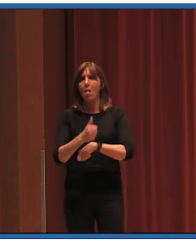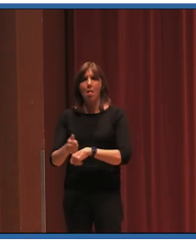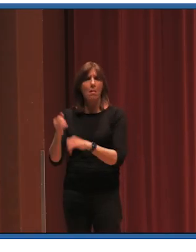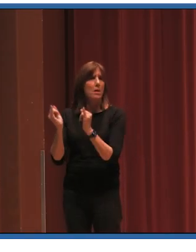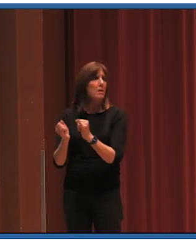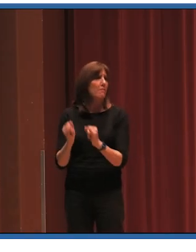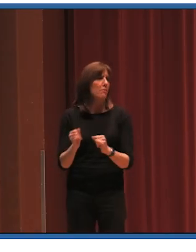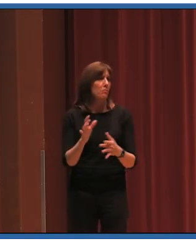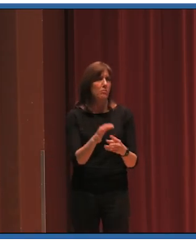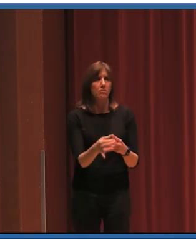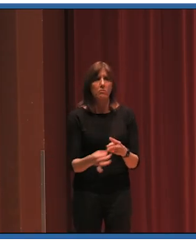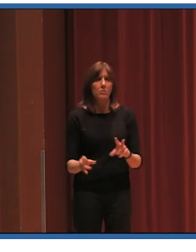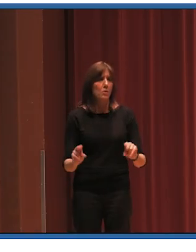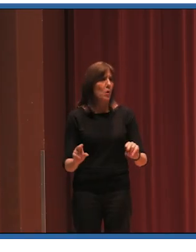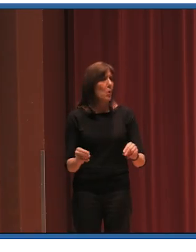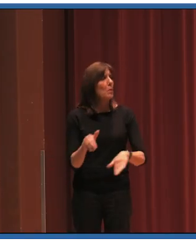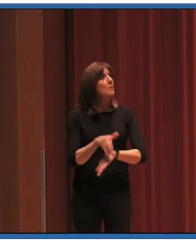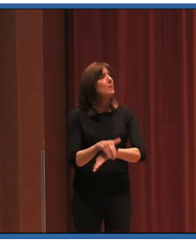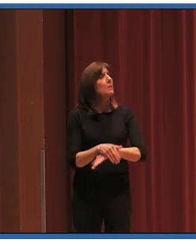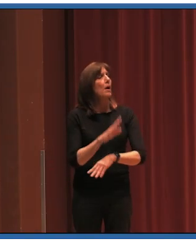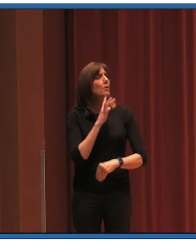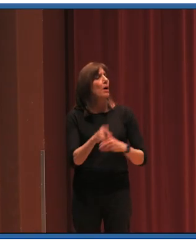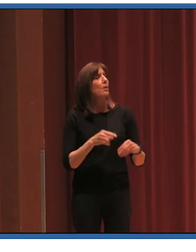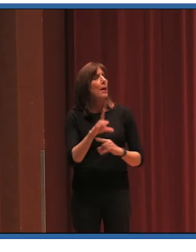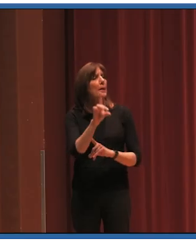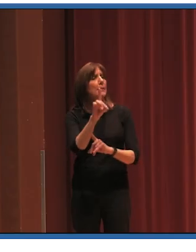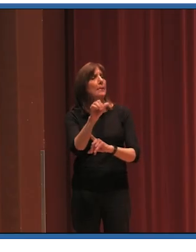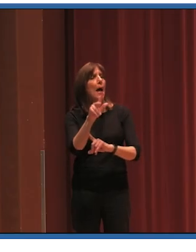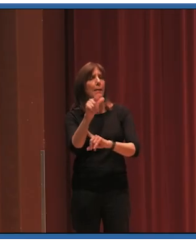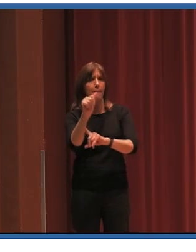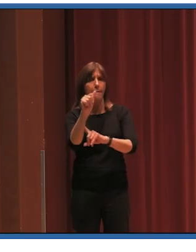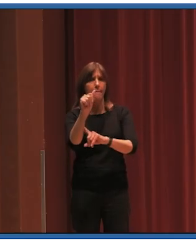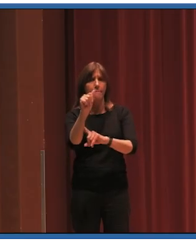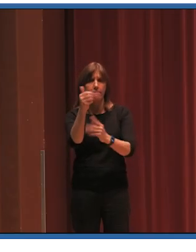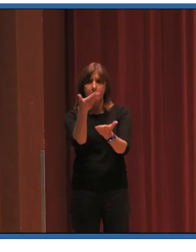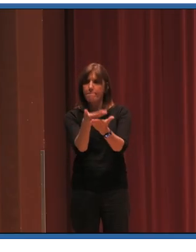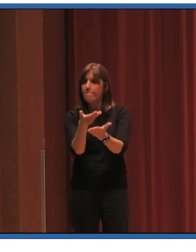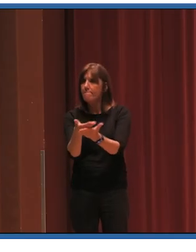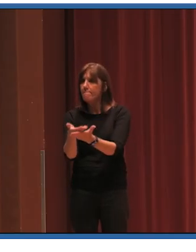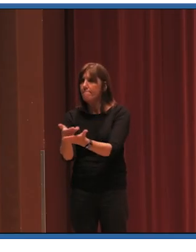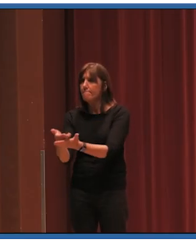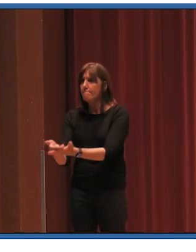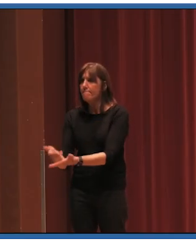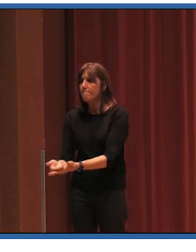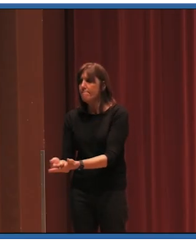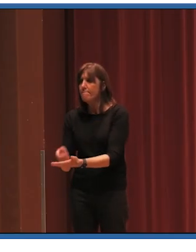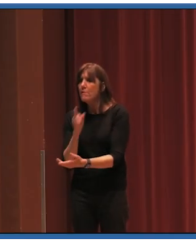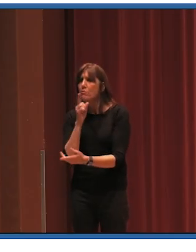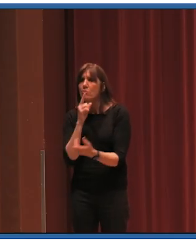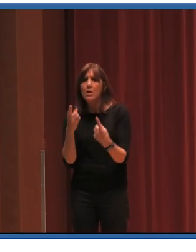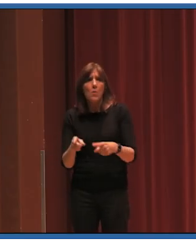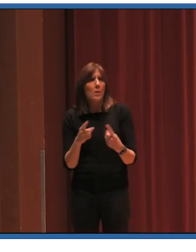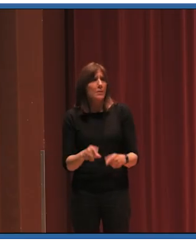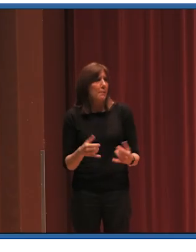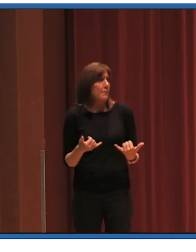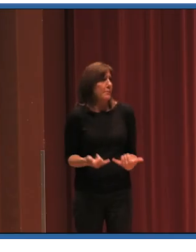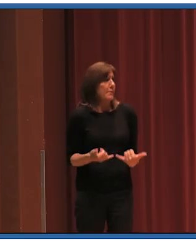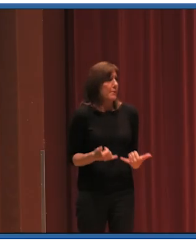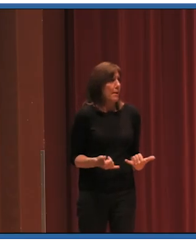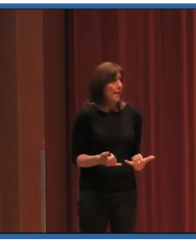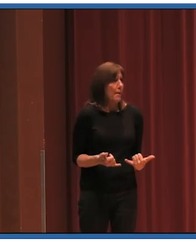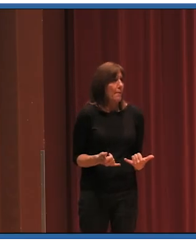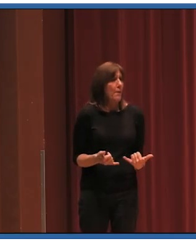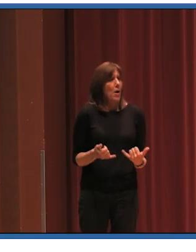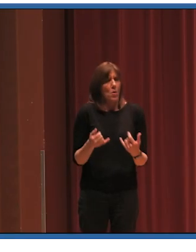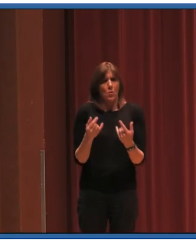choices. Tonight, we're going to talk about the data and the facts and the reality on the ground, and what we might be able to do